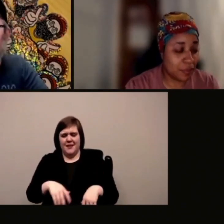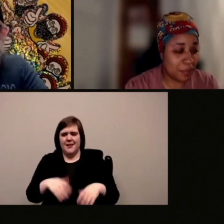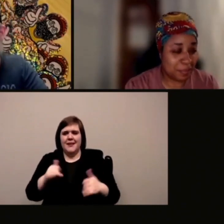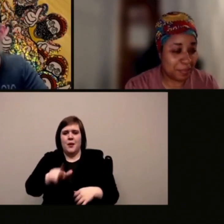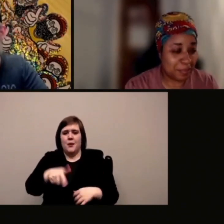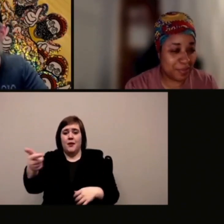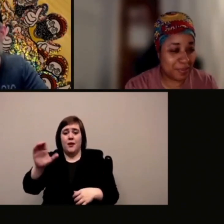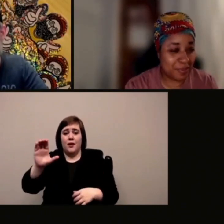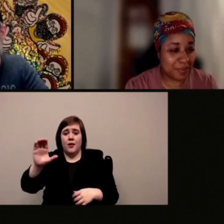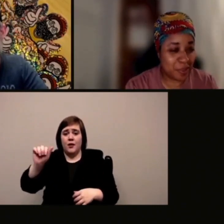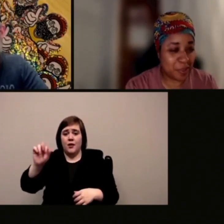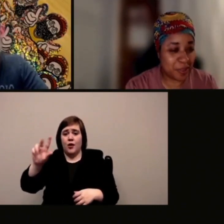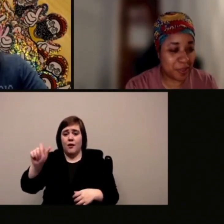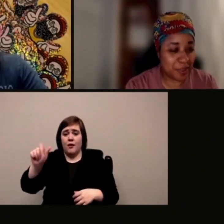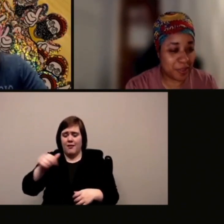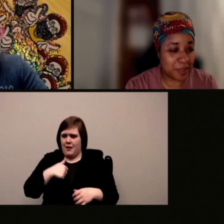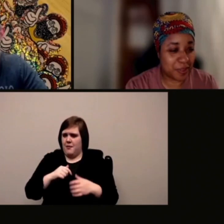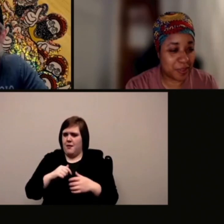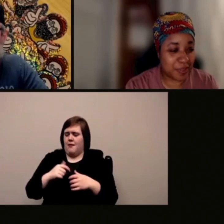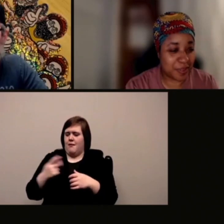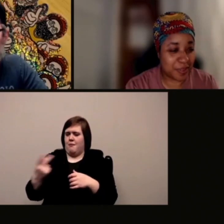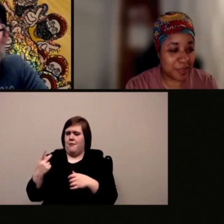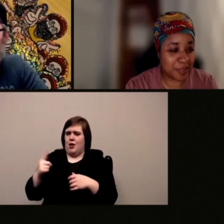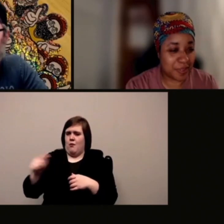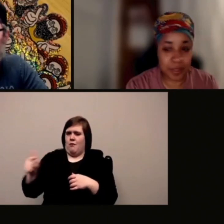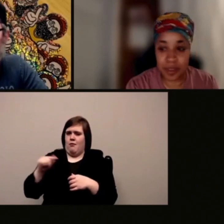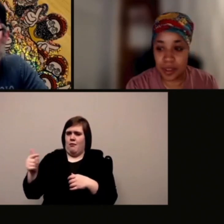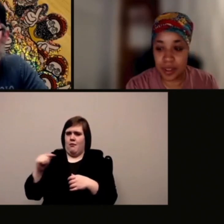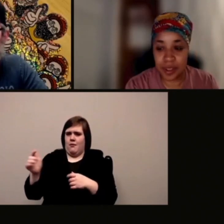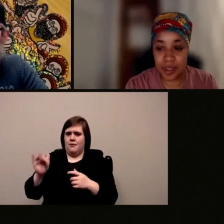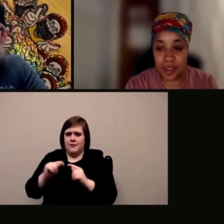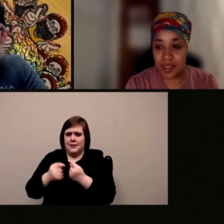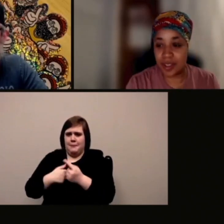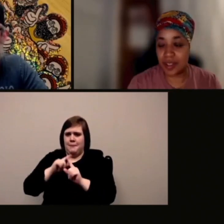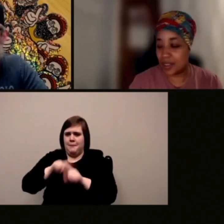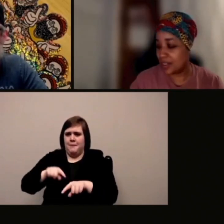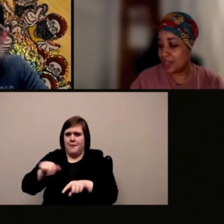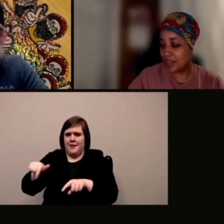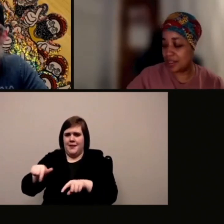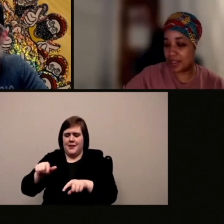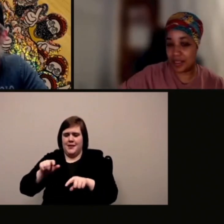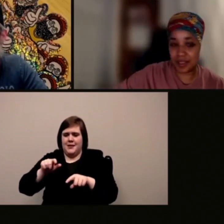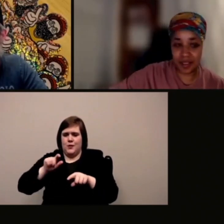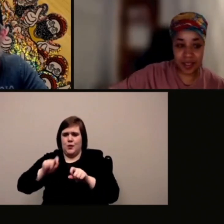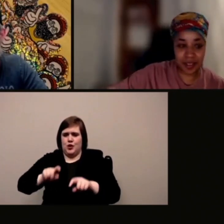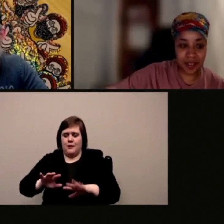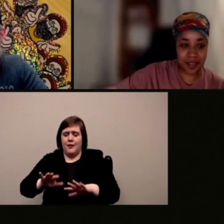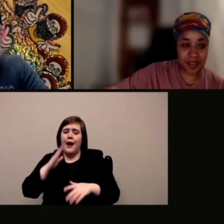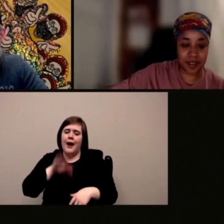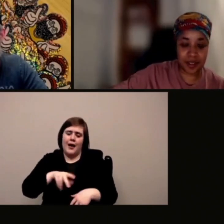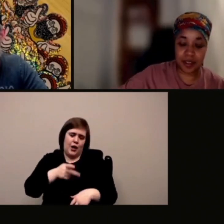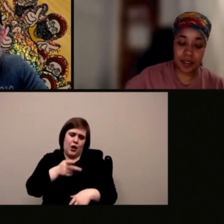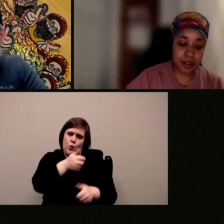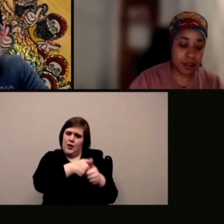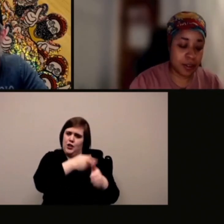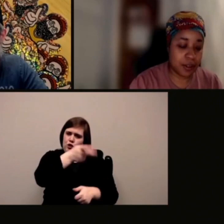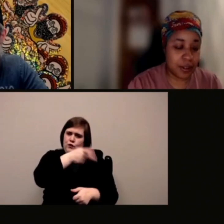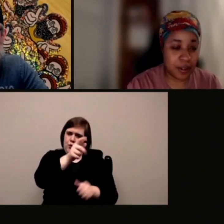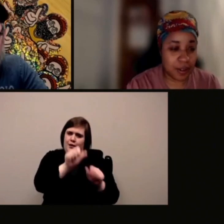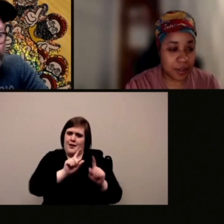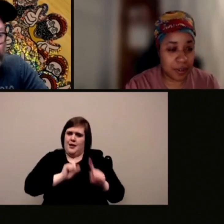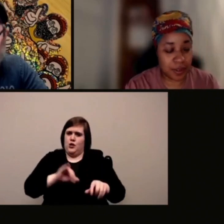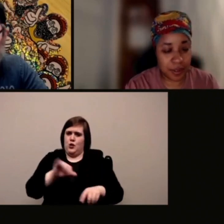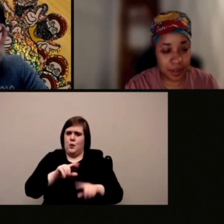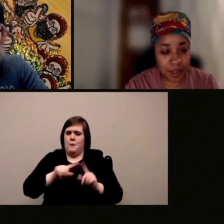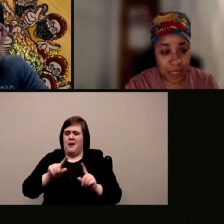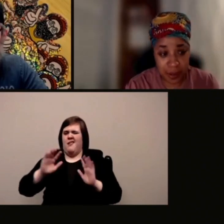And Carla, I think I'm going to tag team this question with you. And I know each of you can answer this as well, but I'm going to start with